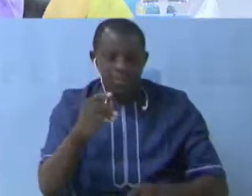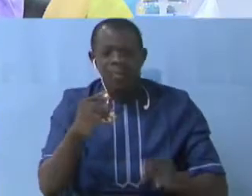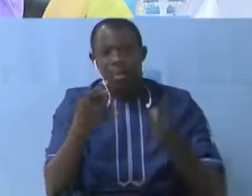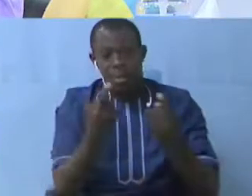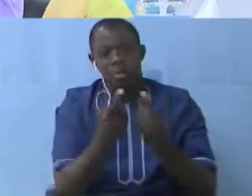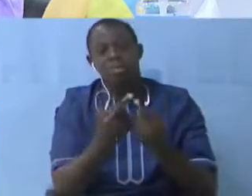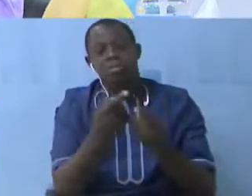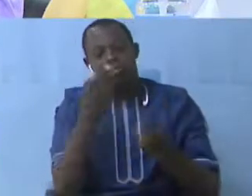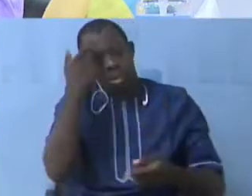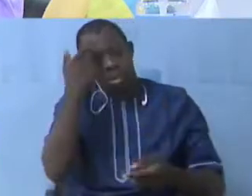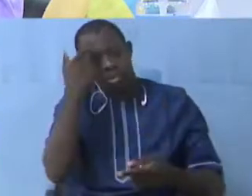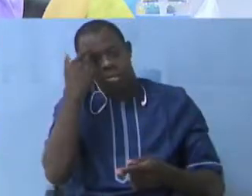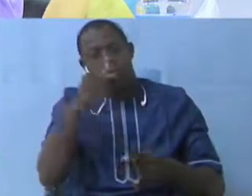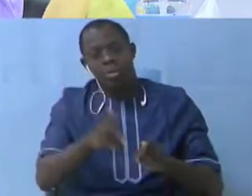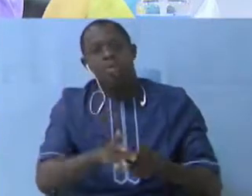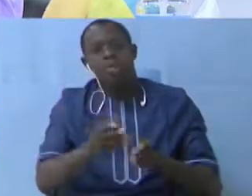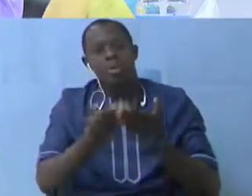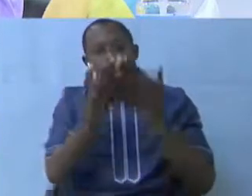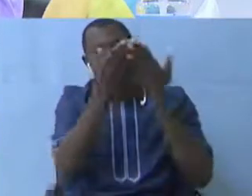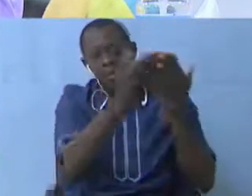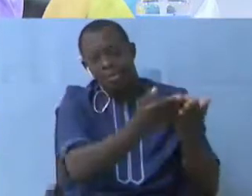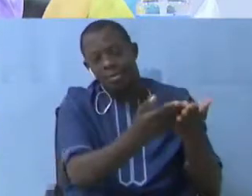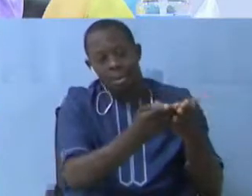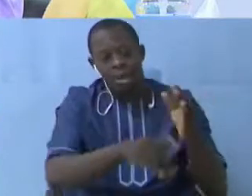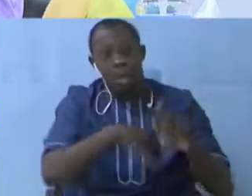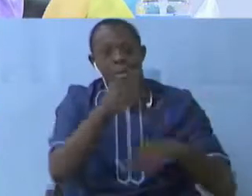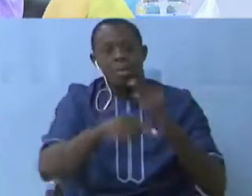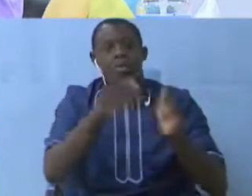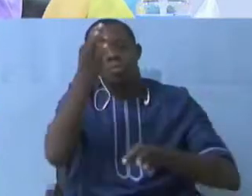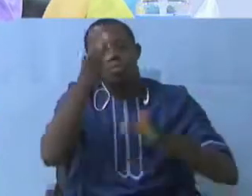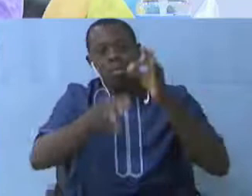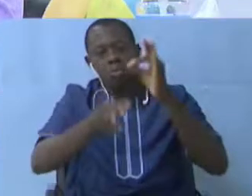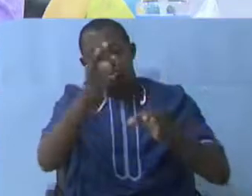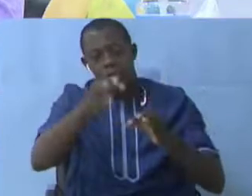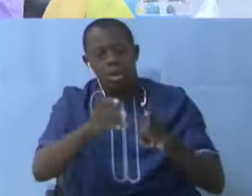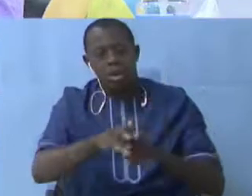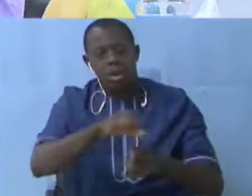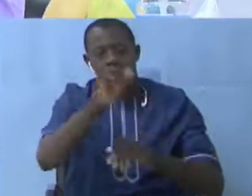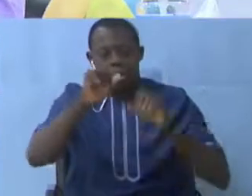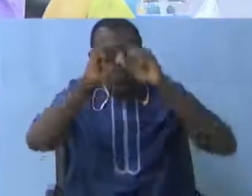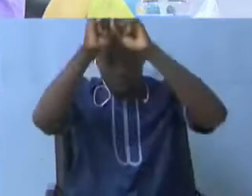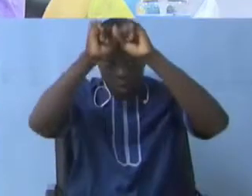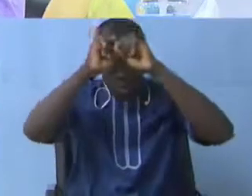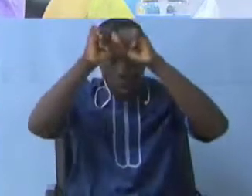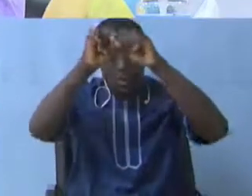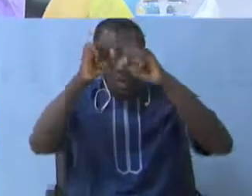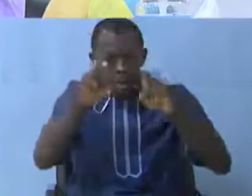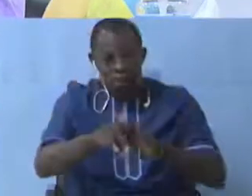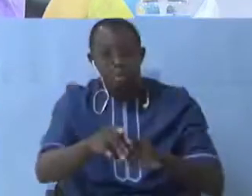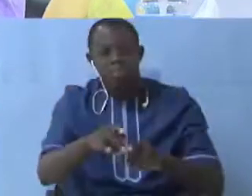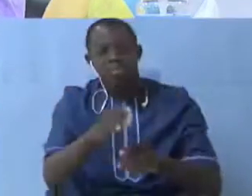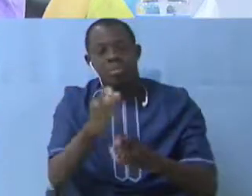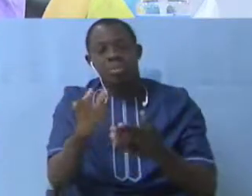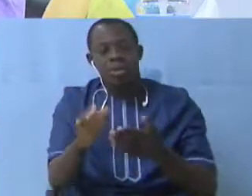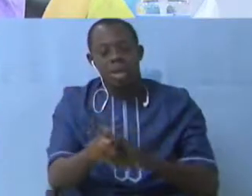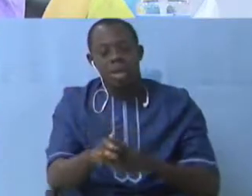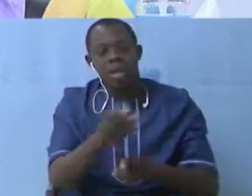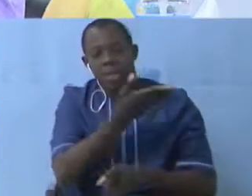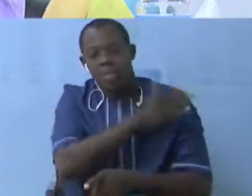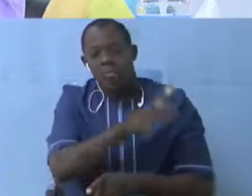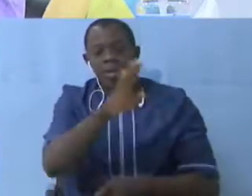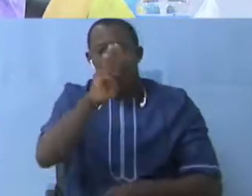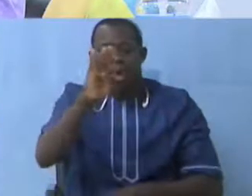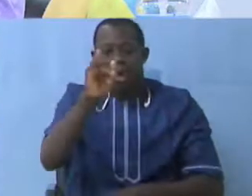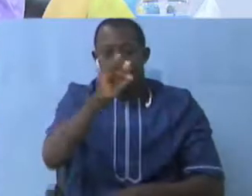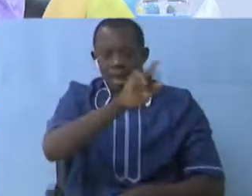court. gannaaw gi nag mbir moom yóbbu nañ ko ci court bi. And the government withdrew the bill. Government nguur gi nag dal di génne